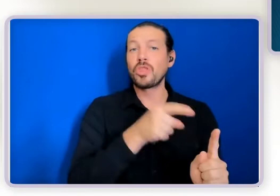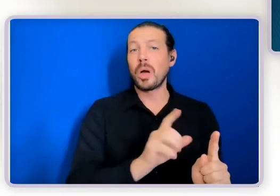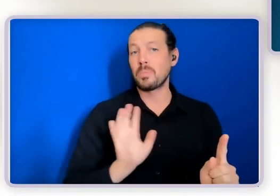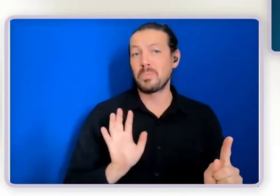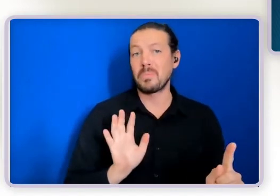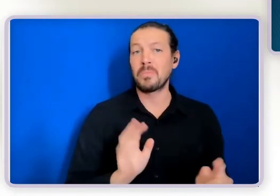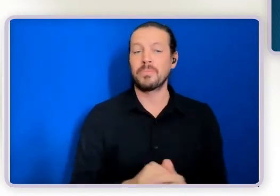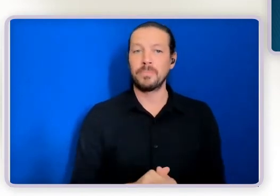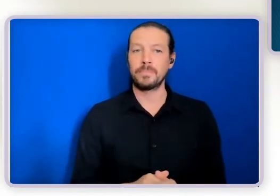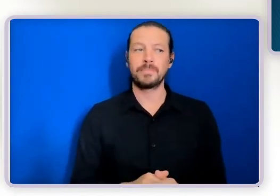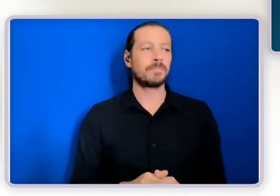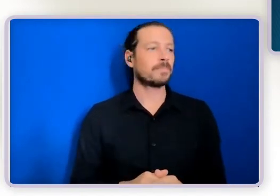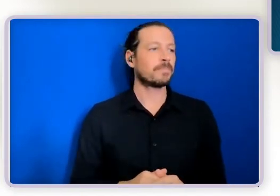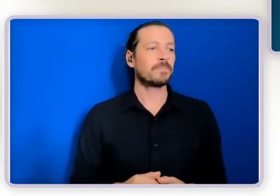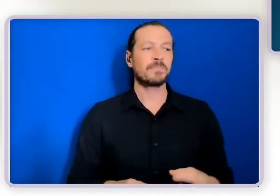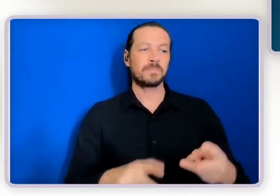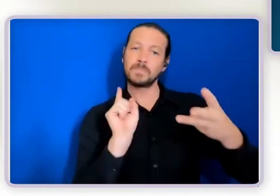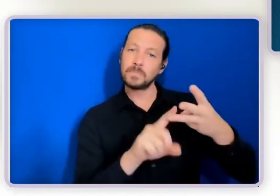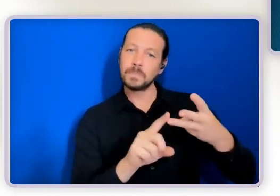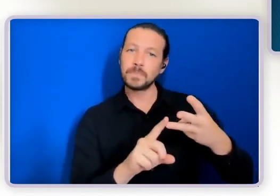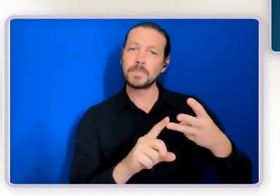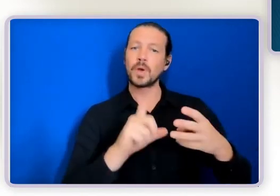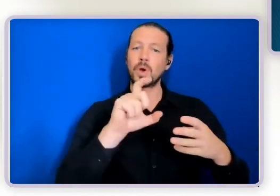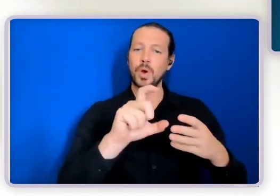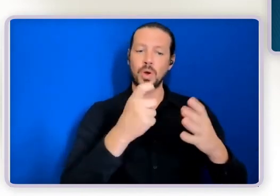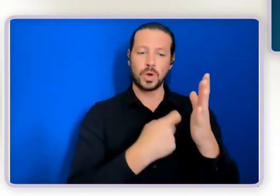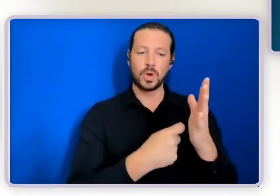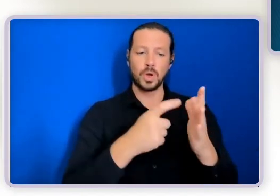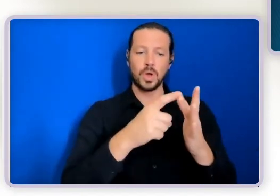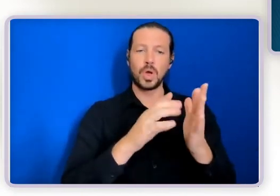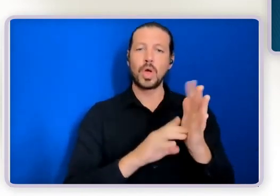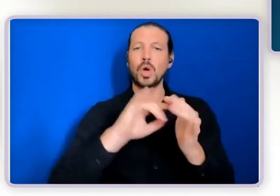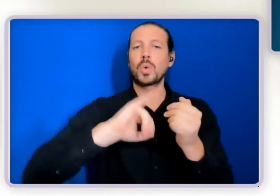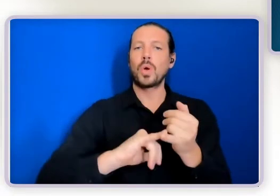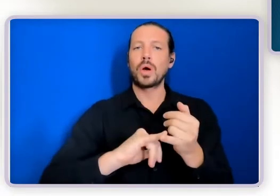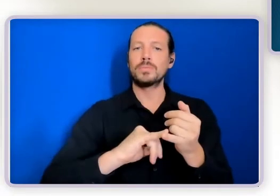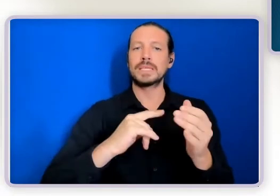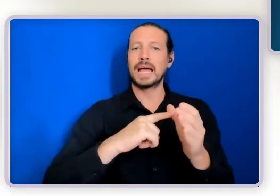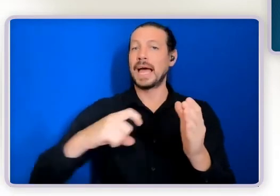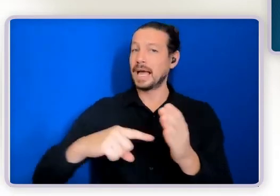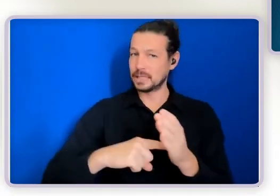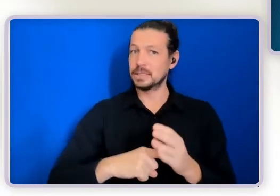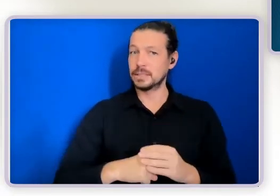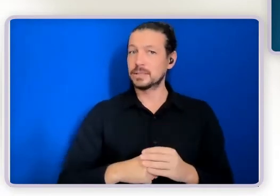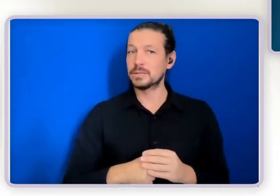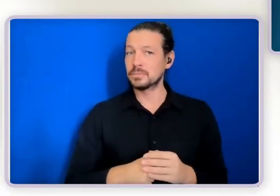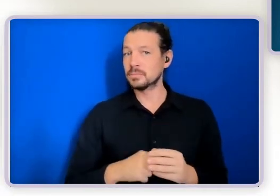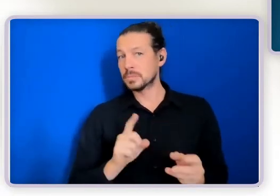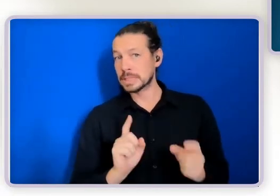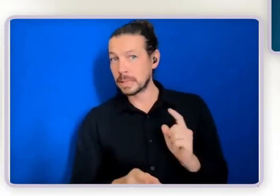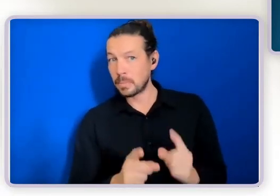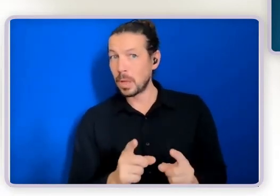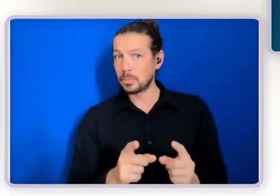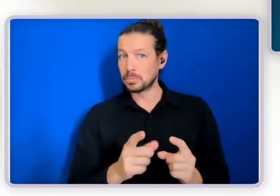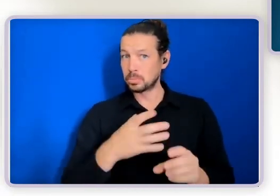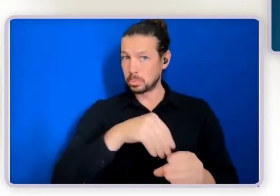Crimes Act might also apply. In other words, there's a very fine line, as I mentioned before, between some